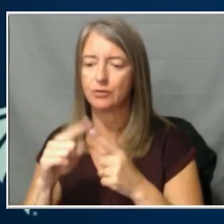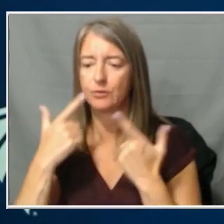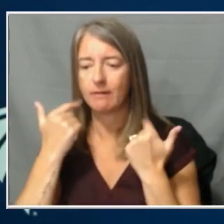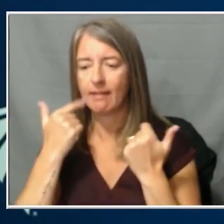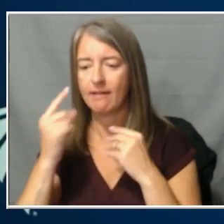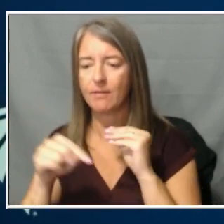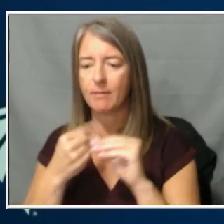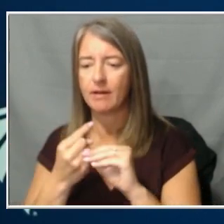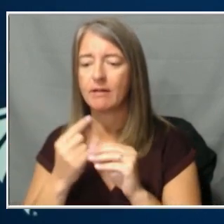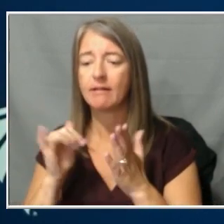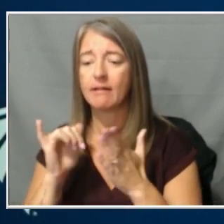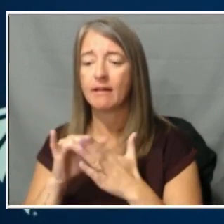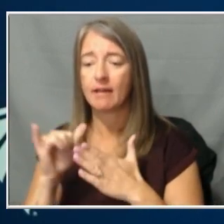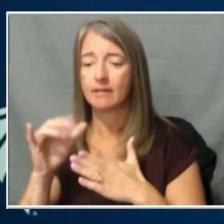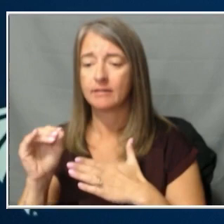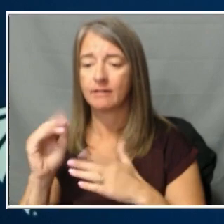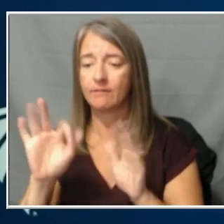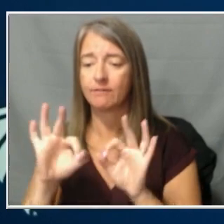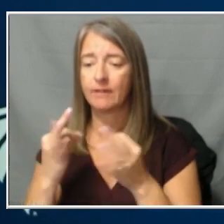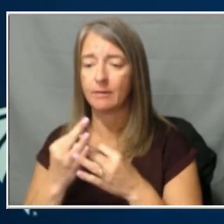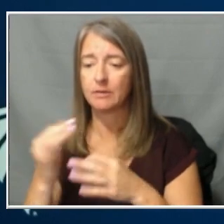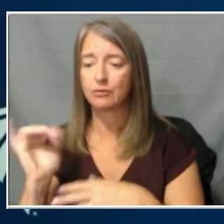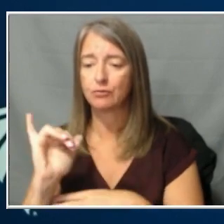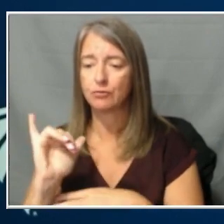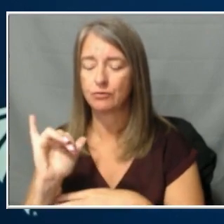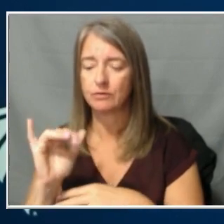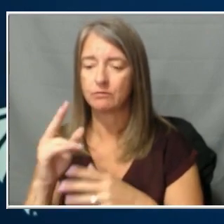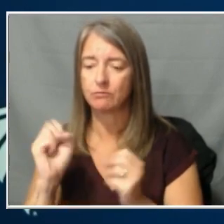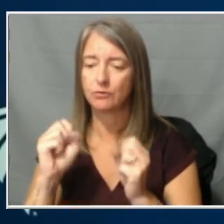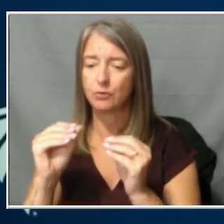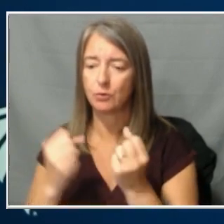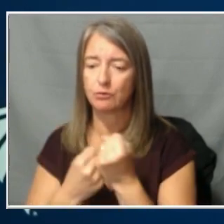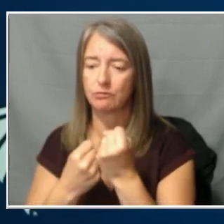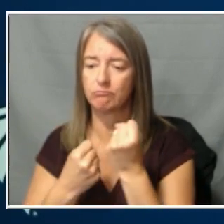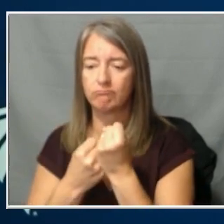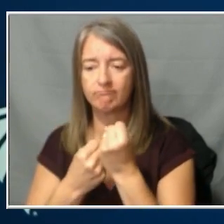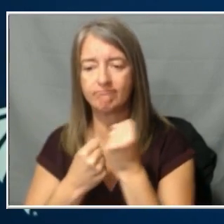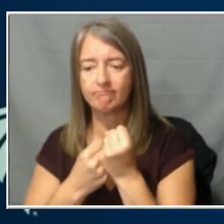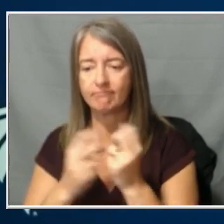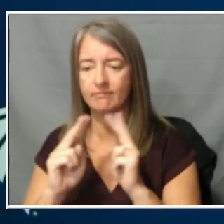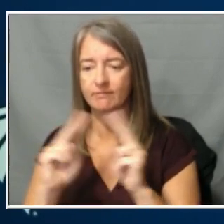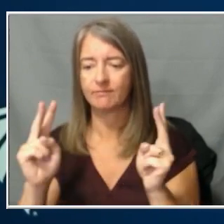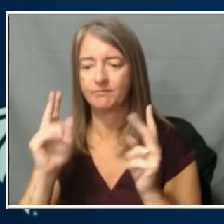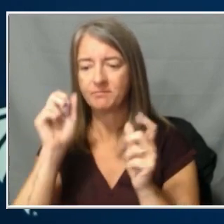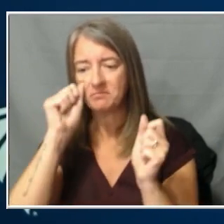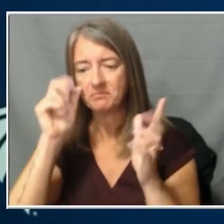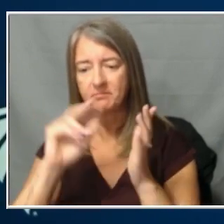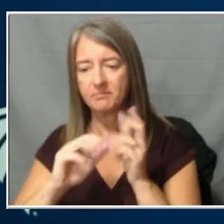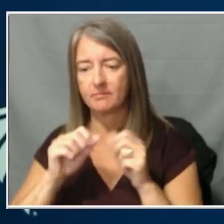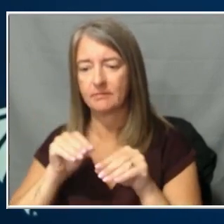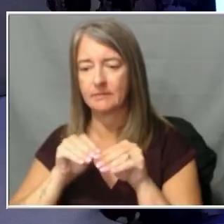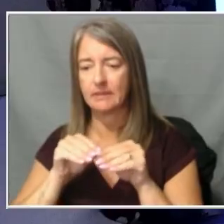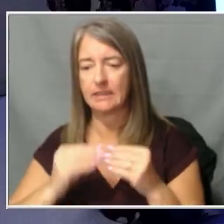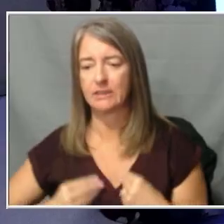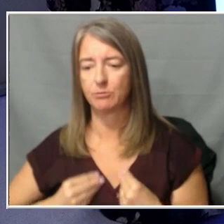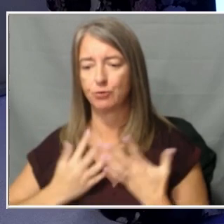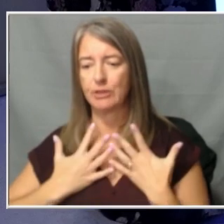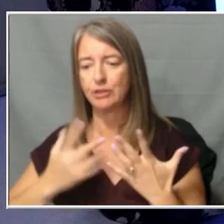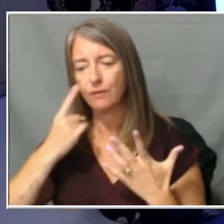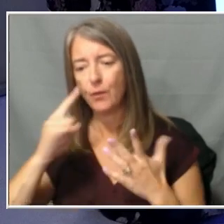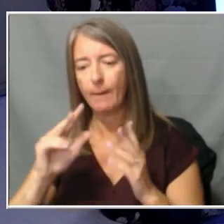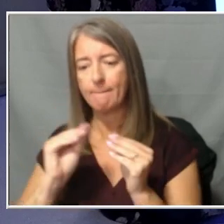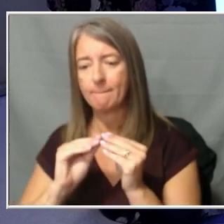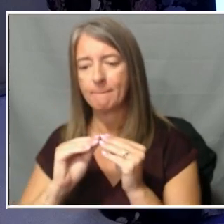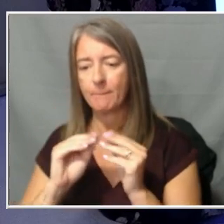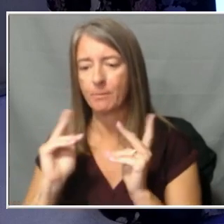And her family too, they're just so supportive. Right. And she's just amazing. She's an inspiration for many people. Yeah. And she probably doesn't know